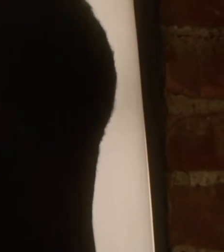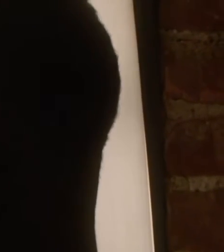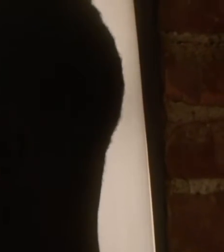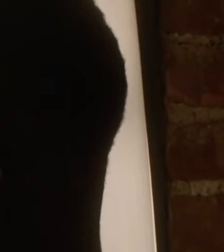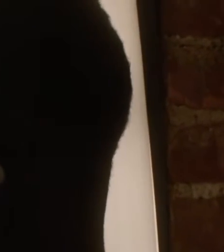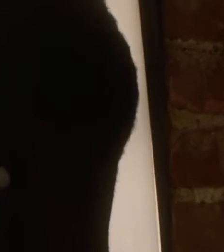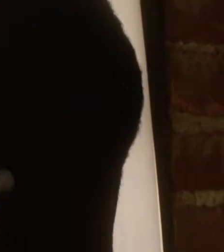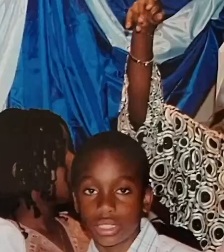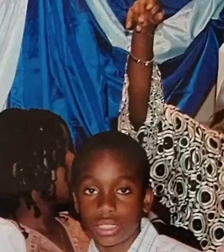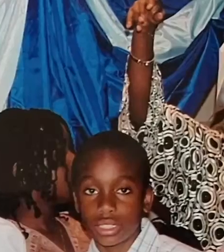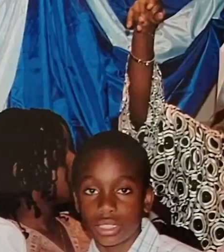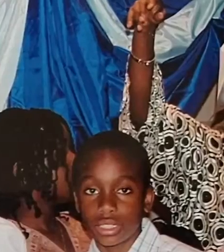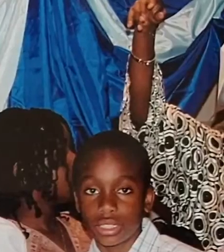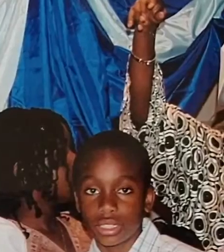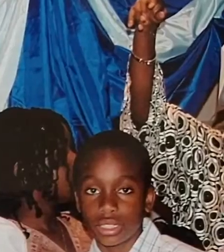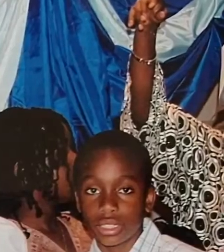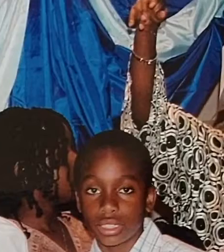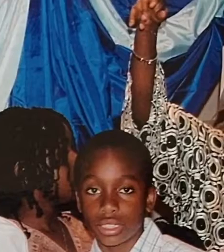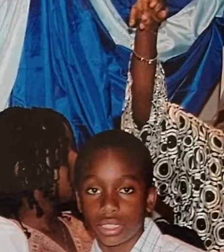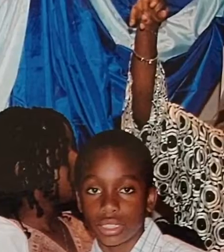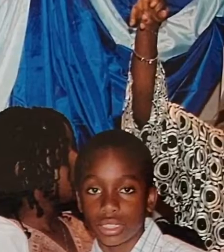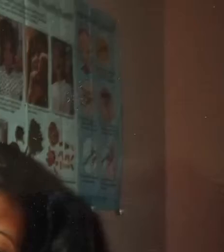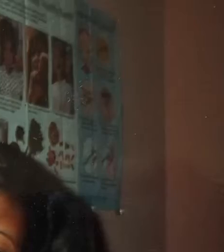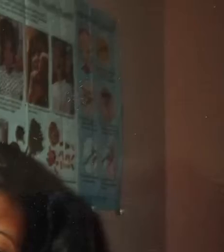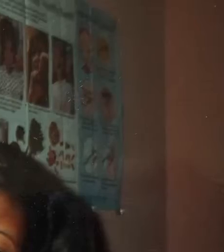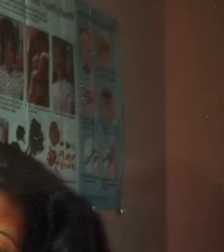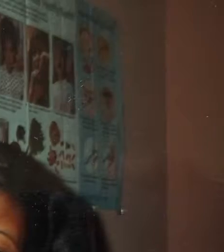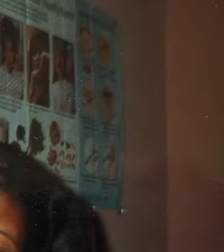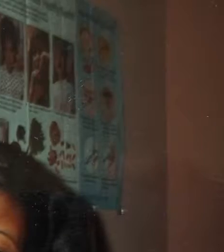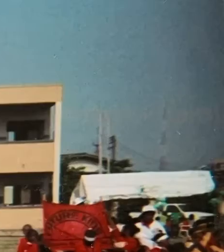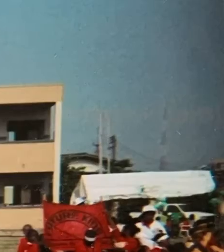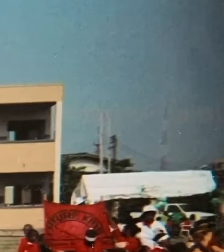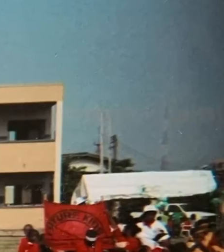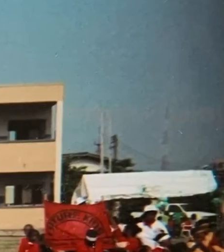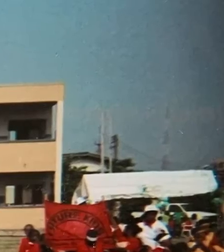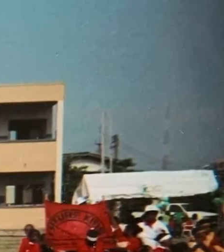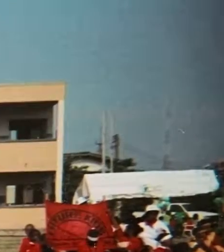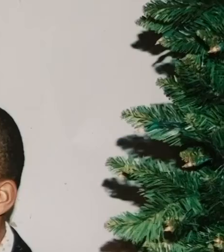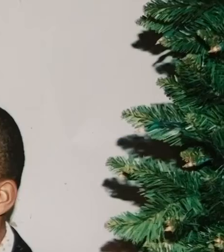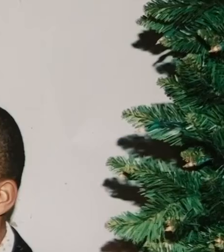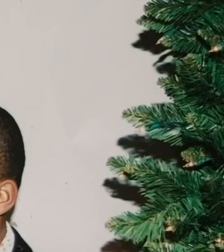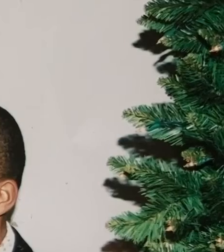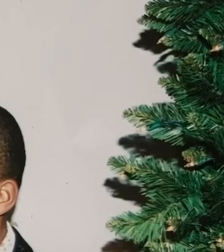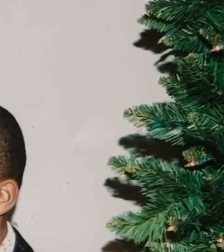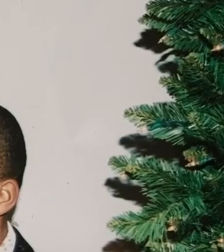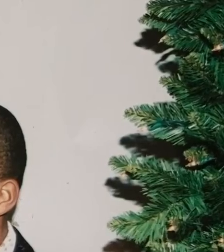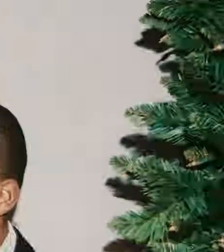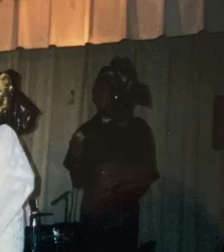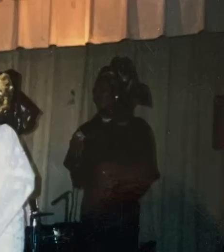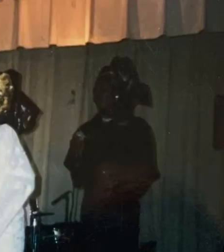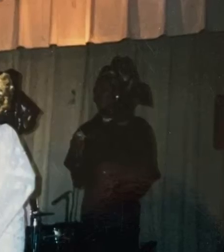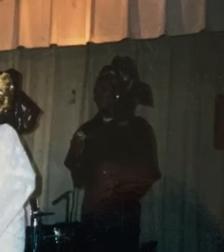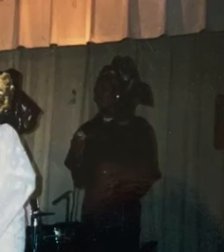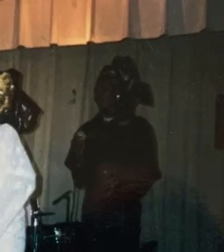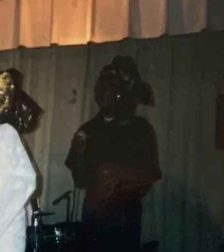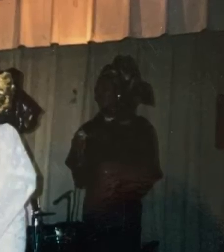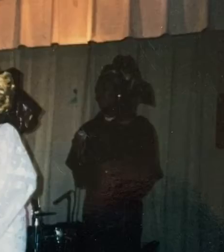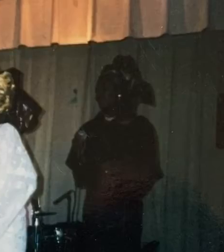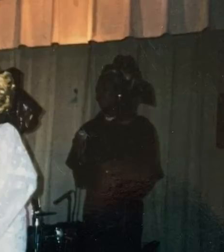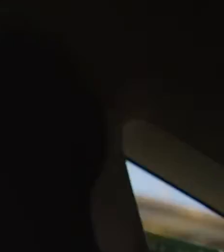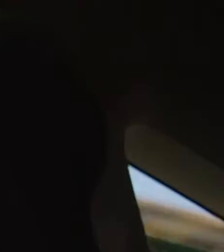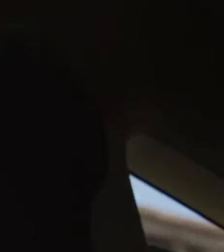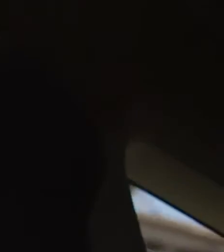As a kid, you're watching your mom like just struggle and you feel really helpless and you're not able to do anything.